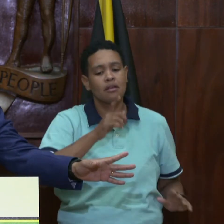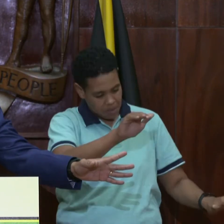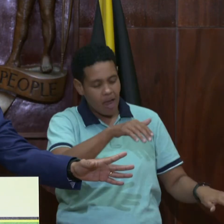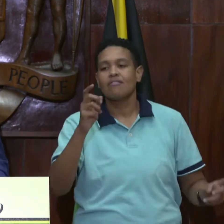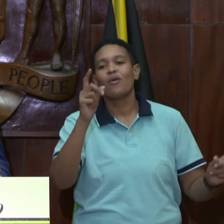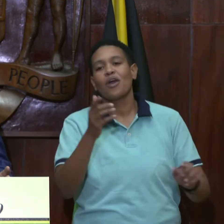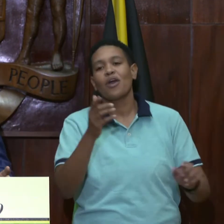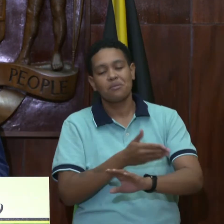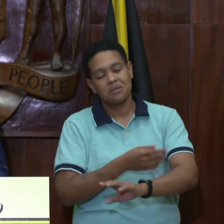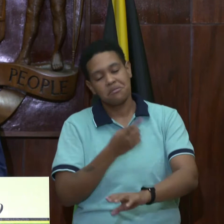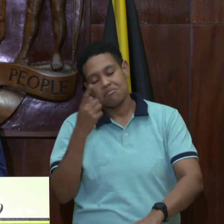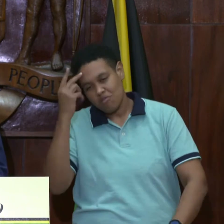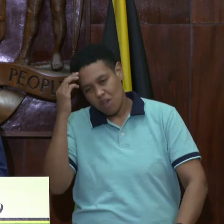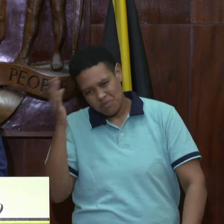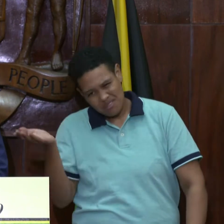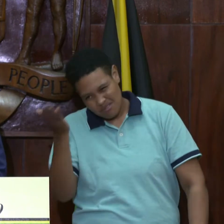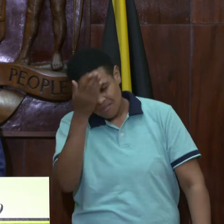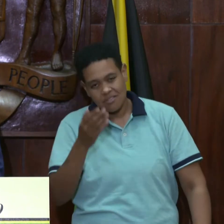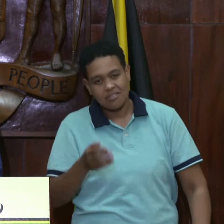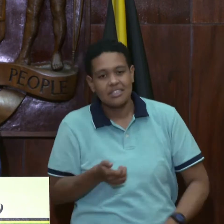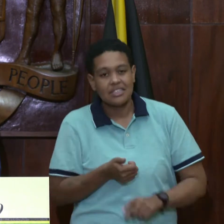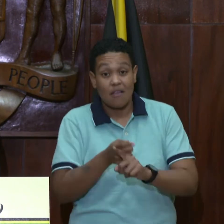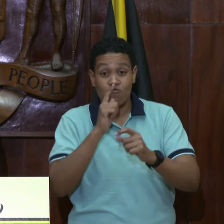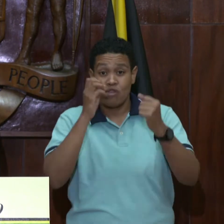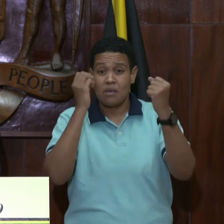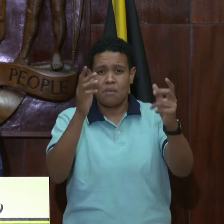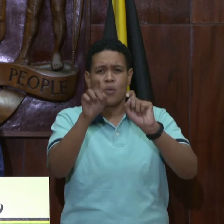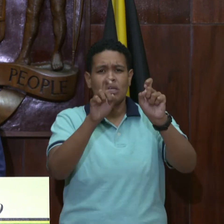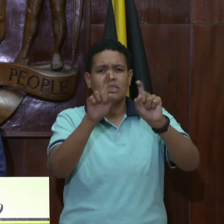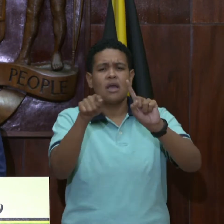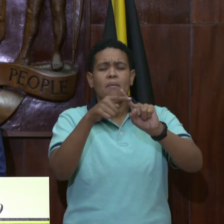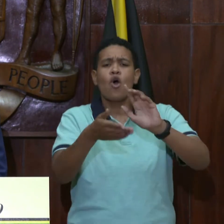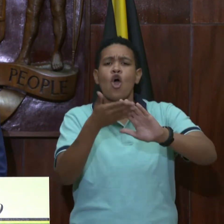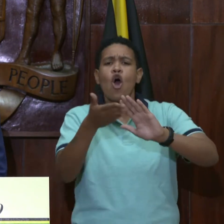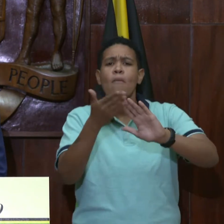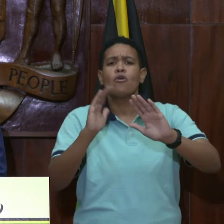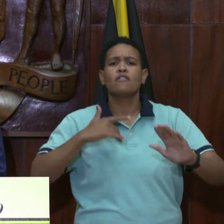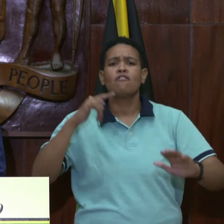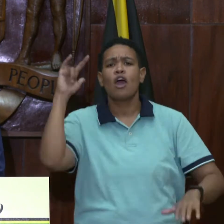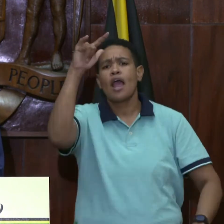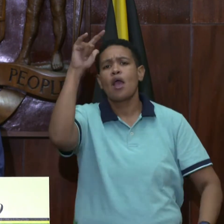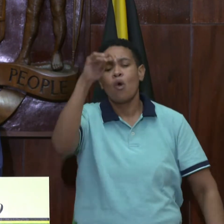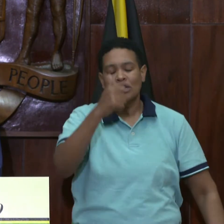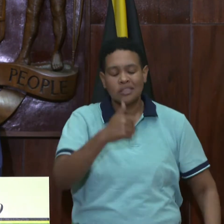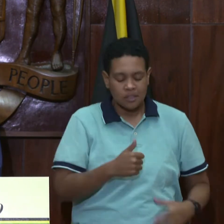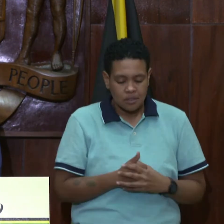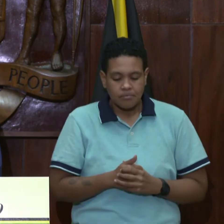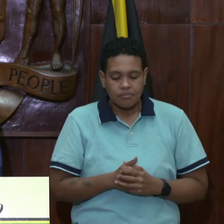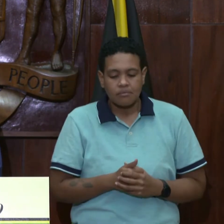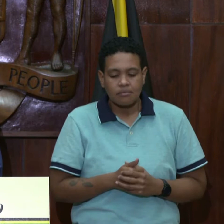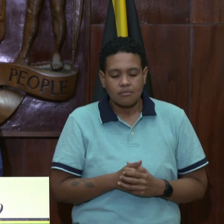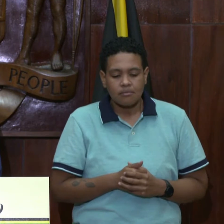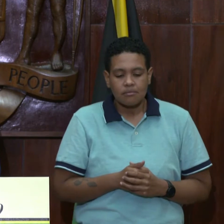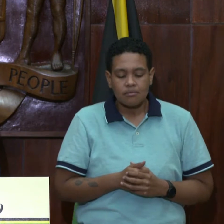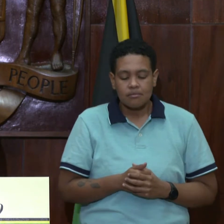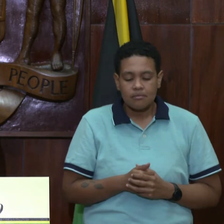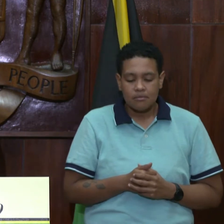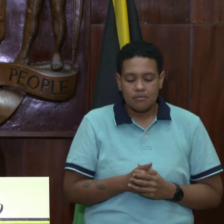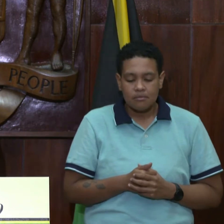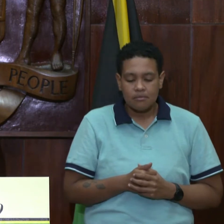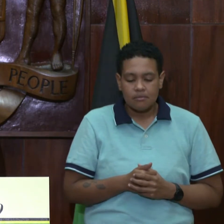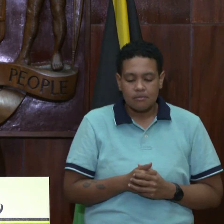allowed. There have been many questions asked about the operations of our airport as to whether or not we